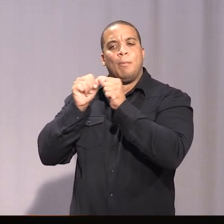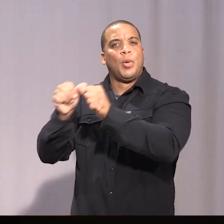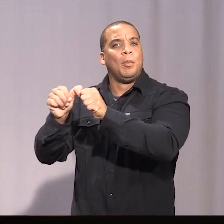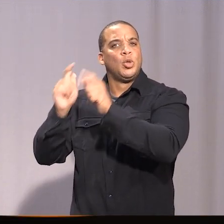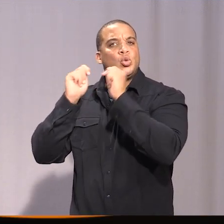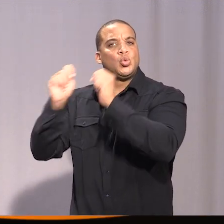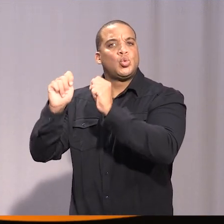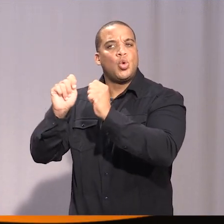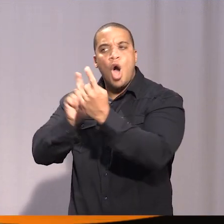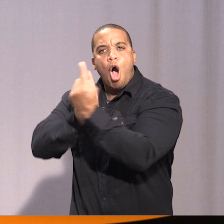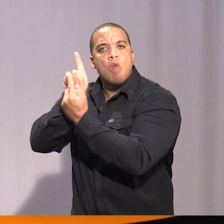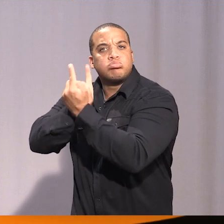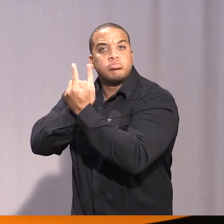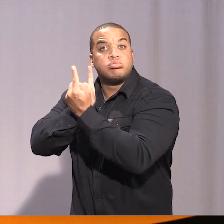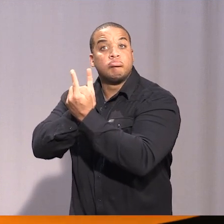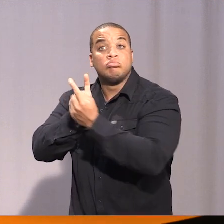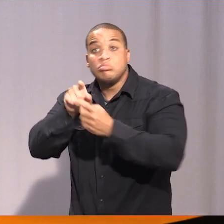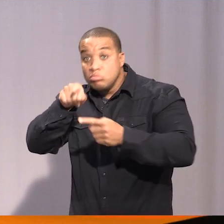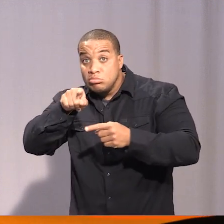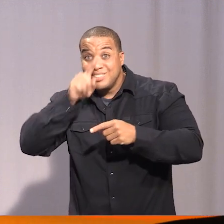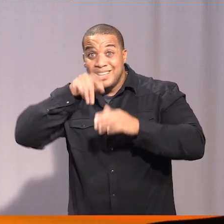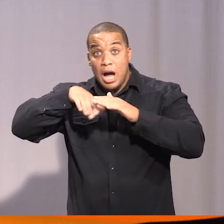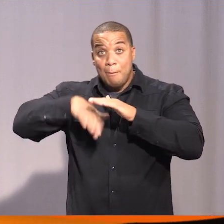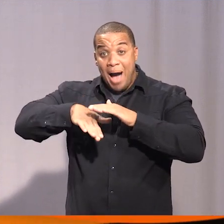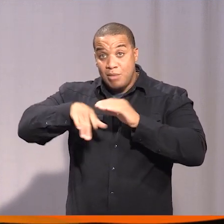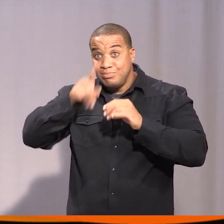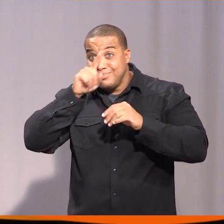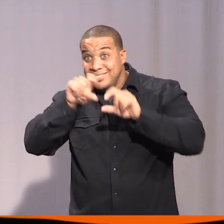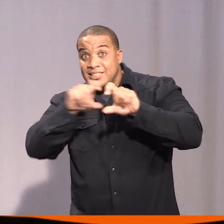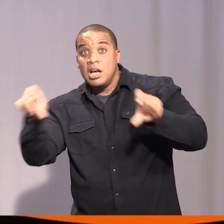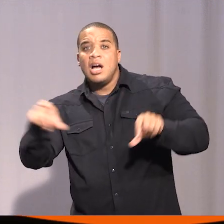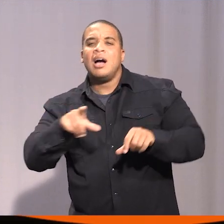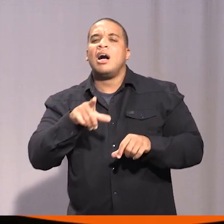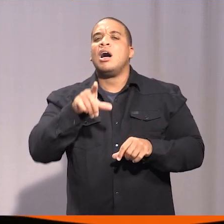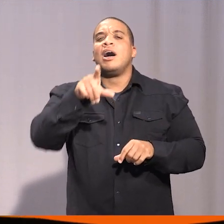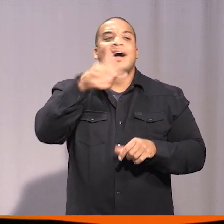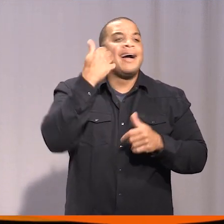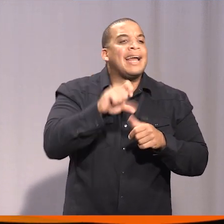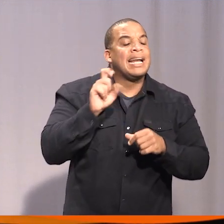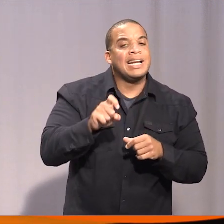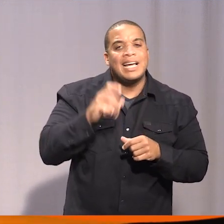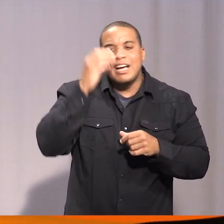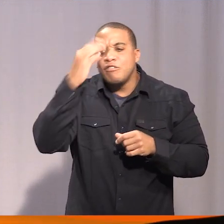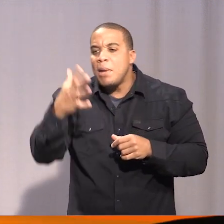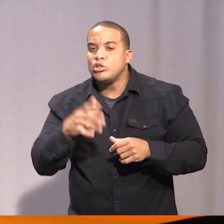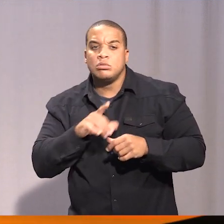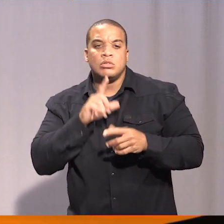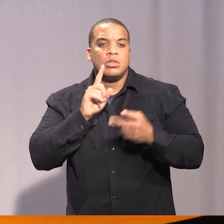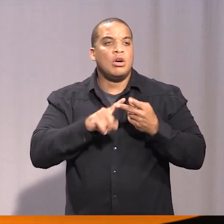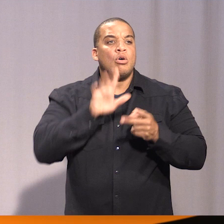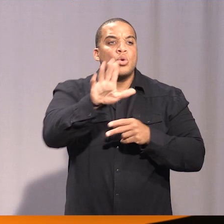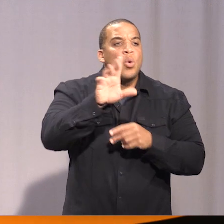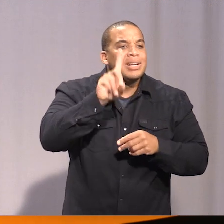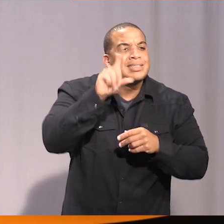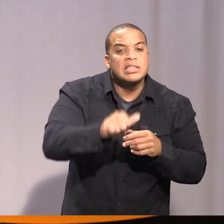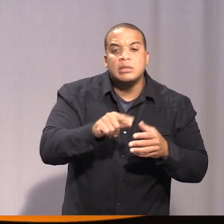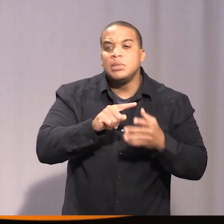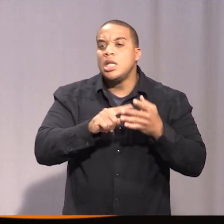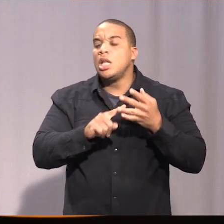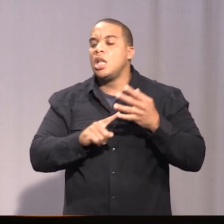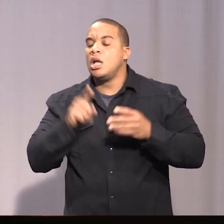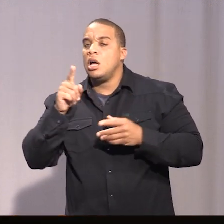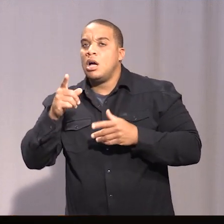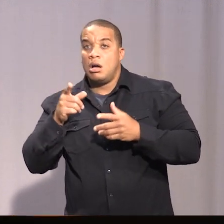At the bottom, as you can see, please tell us any additional information about yourself or your disability that you would like to be considered